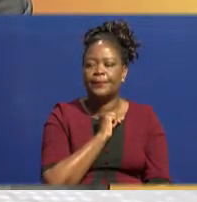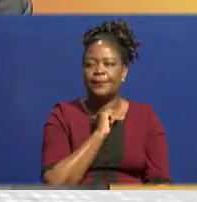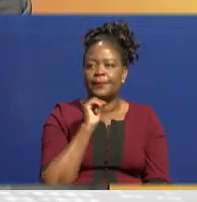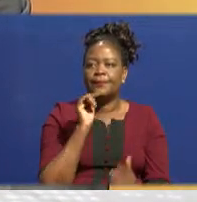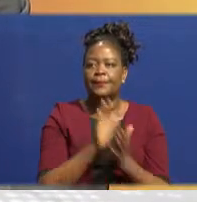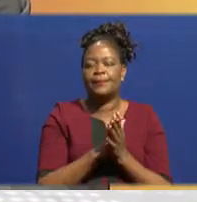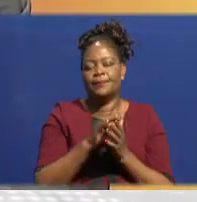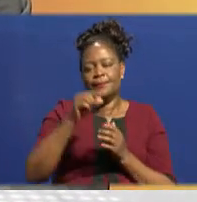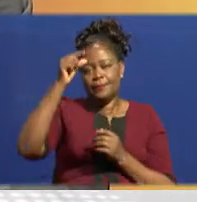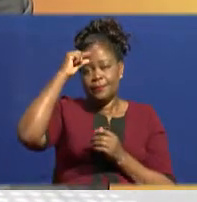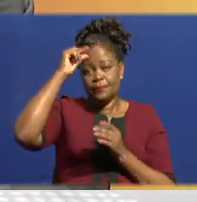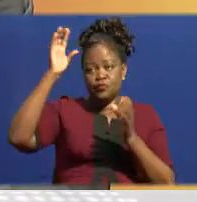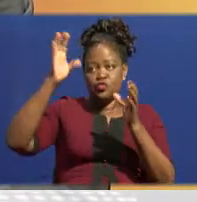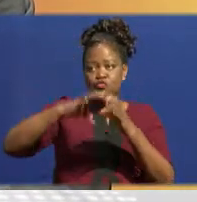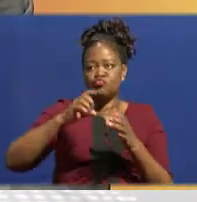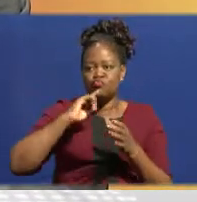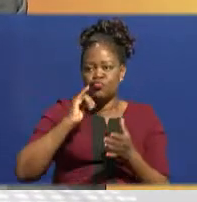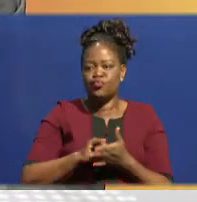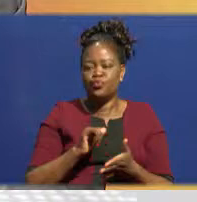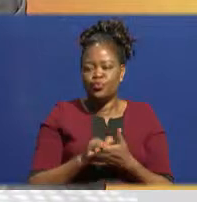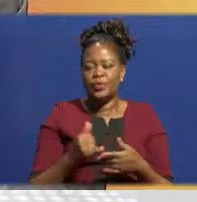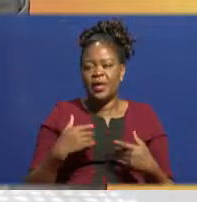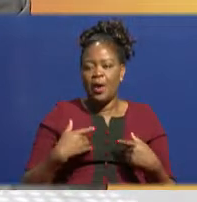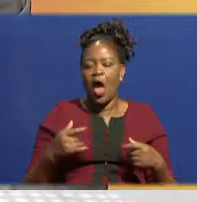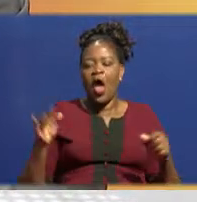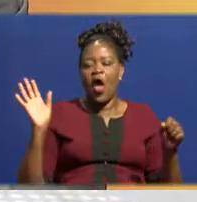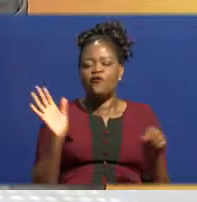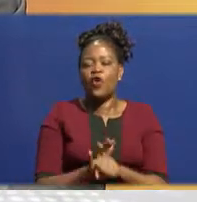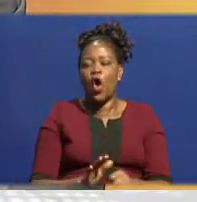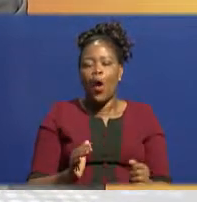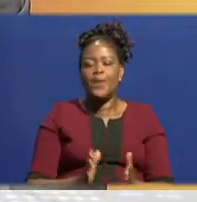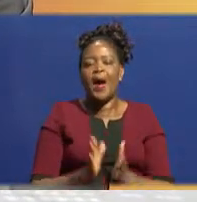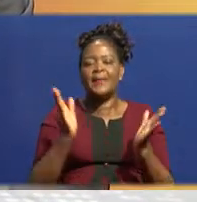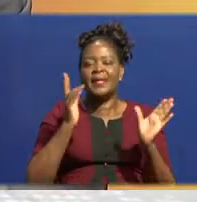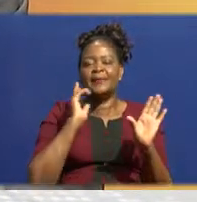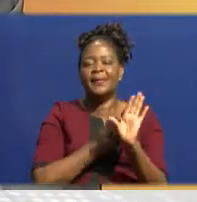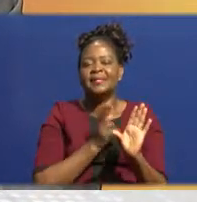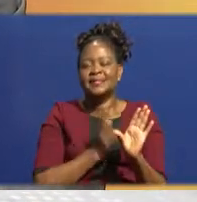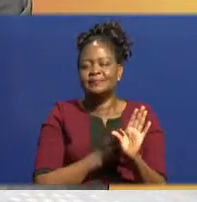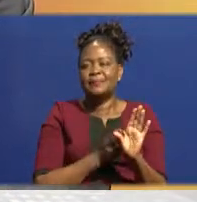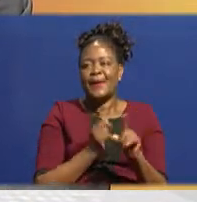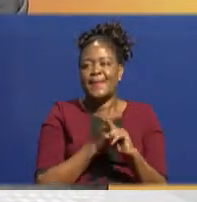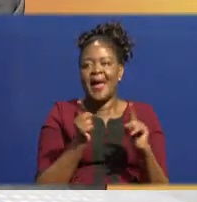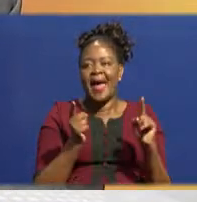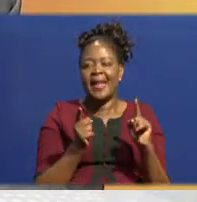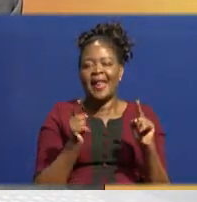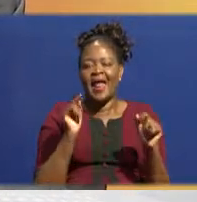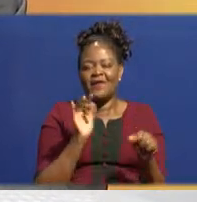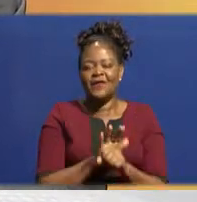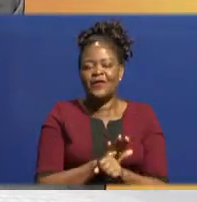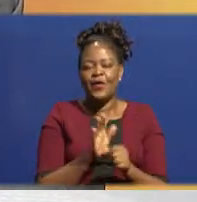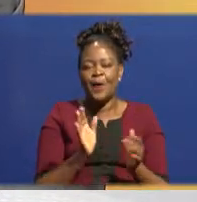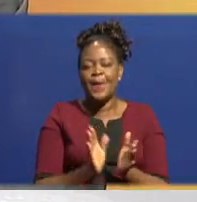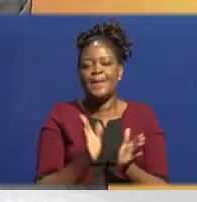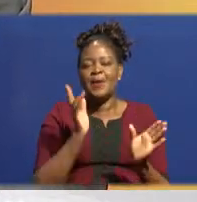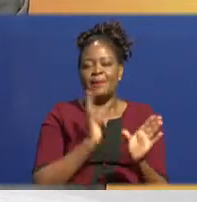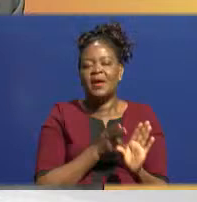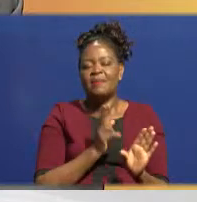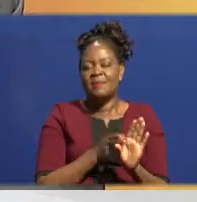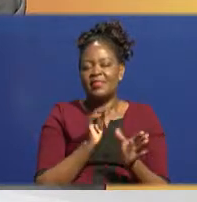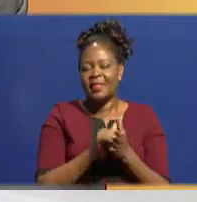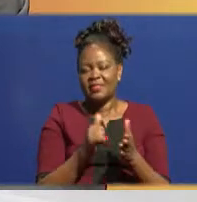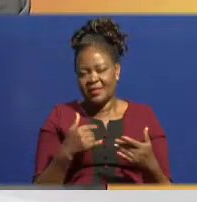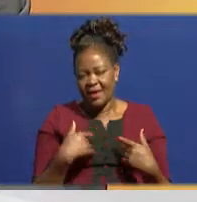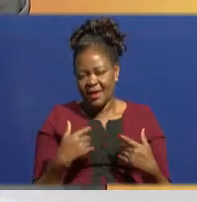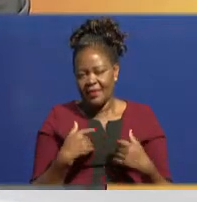the government side said that they did a comprehensive public participation on it. But the comprehensive public participation that they had